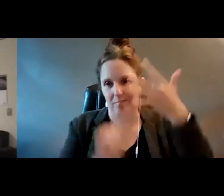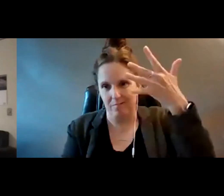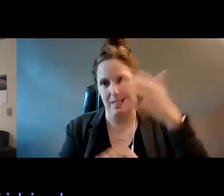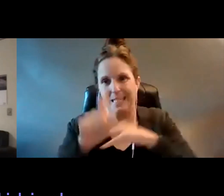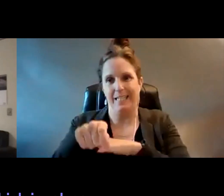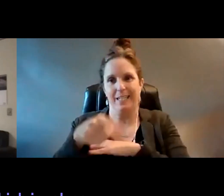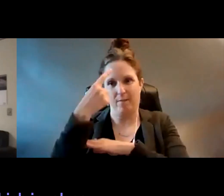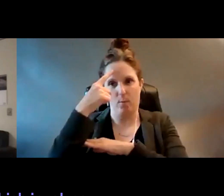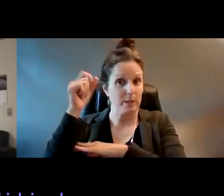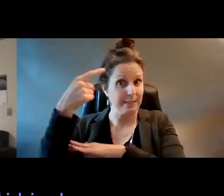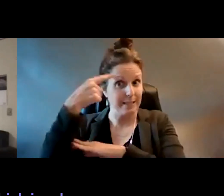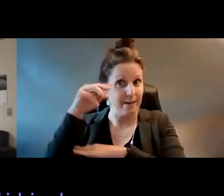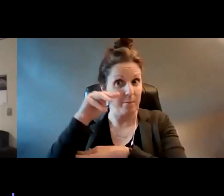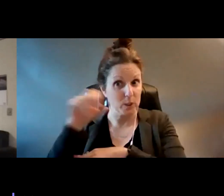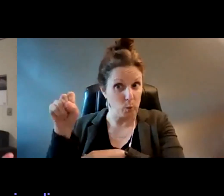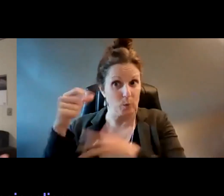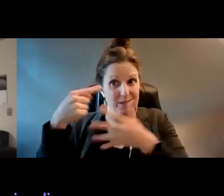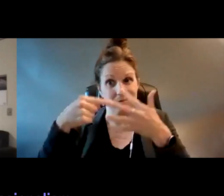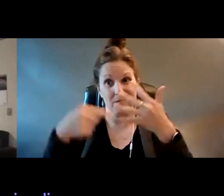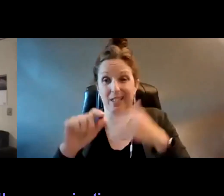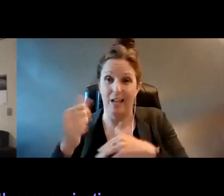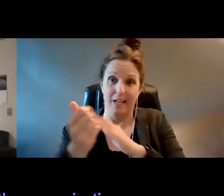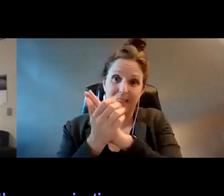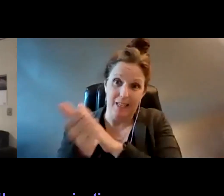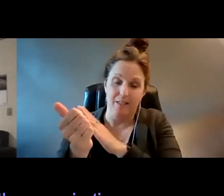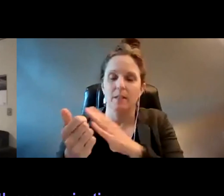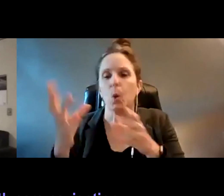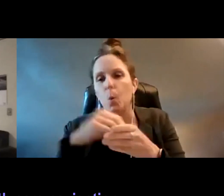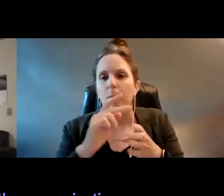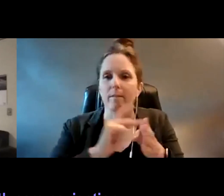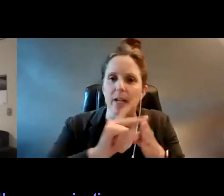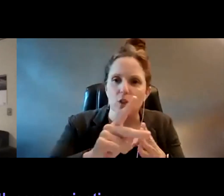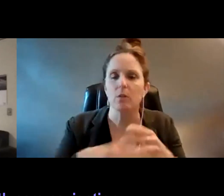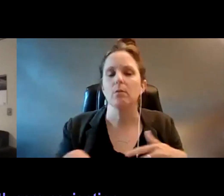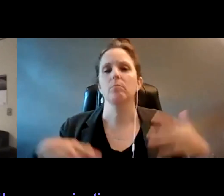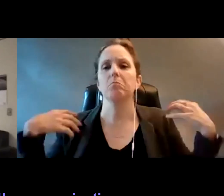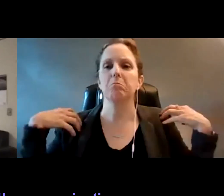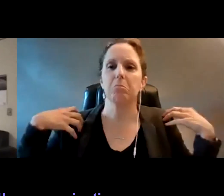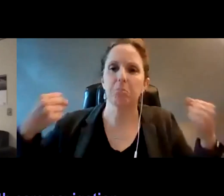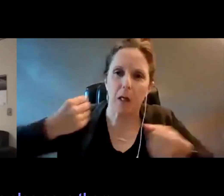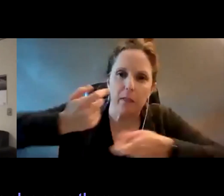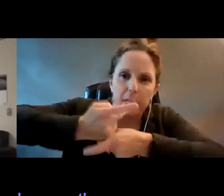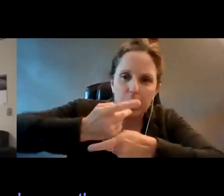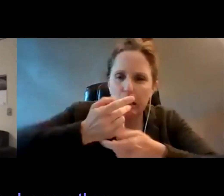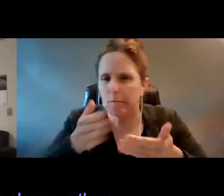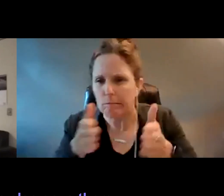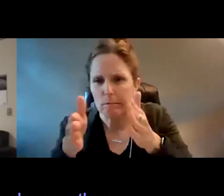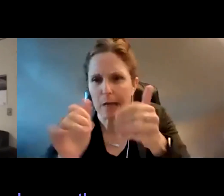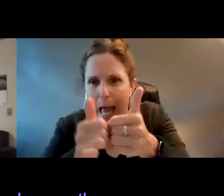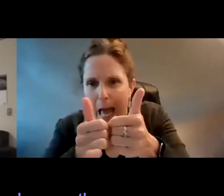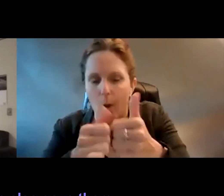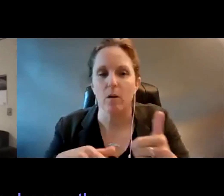Lori Piebert runs. And then they had education in the 10 core competencies required for